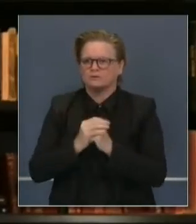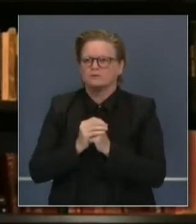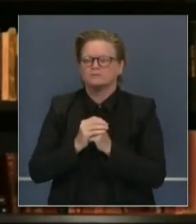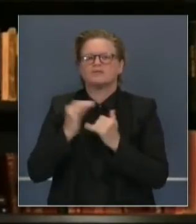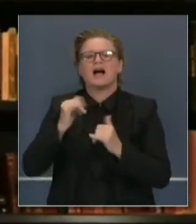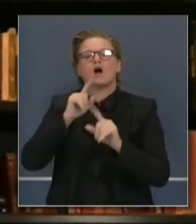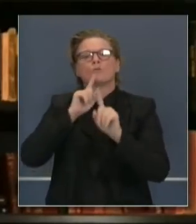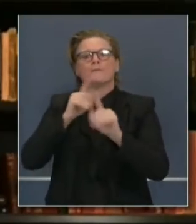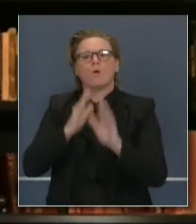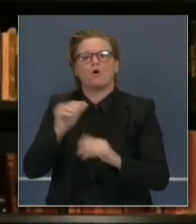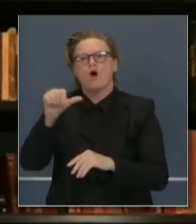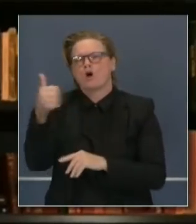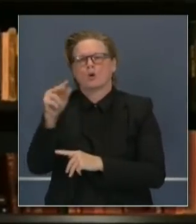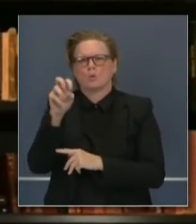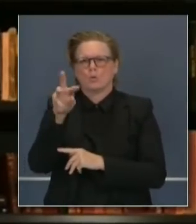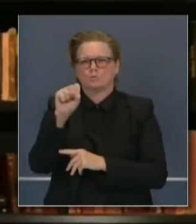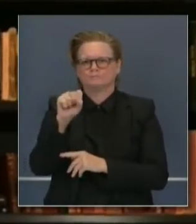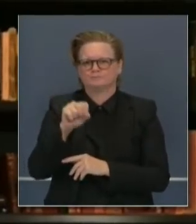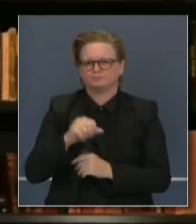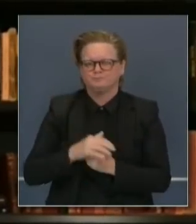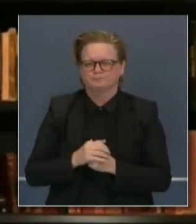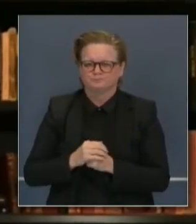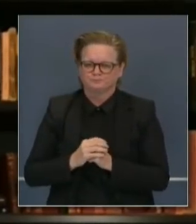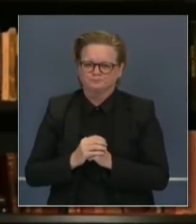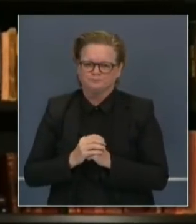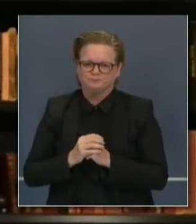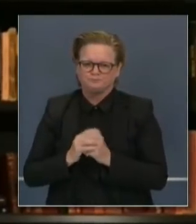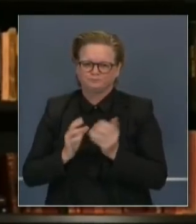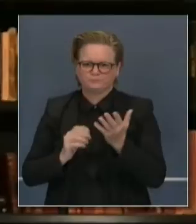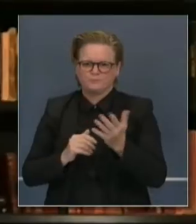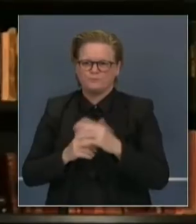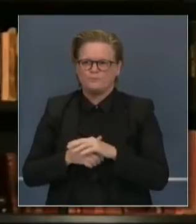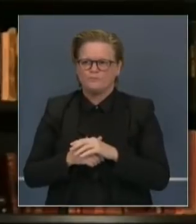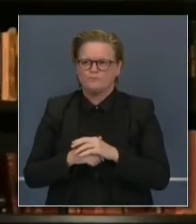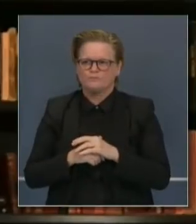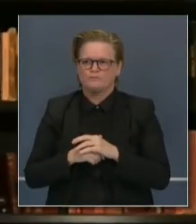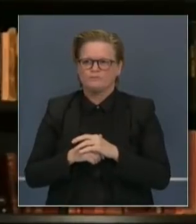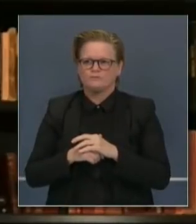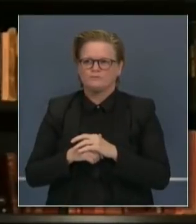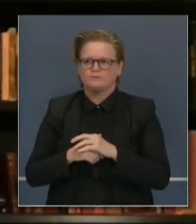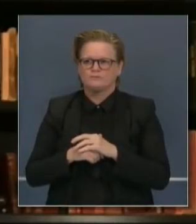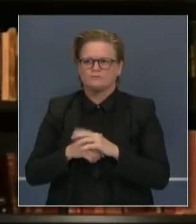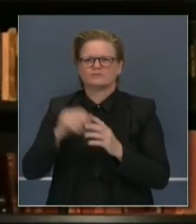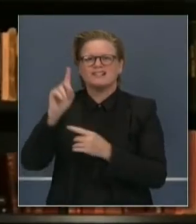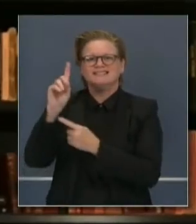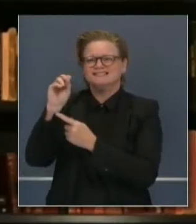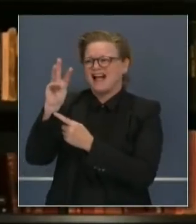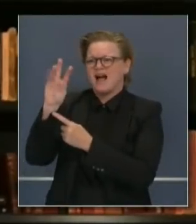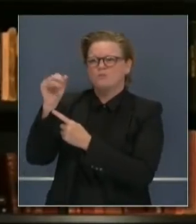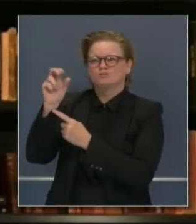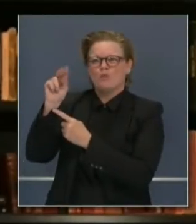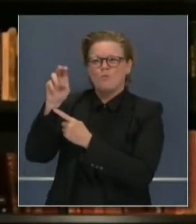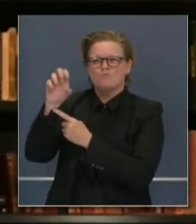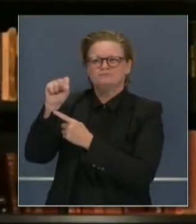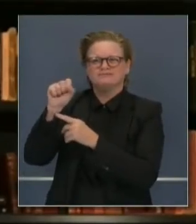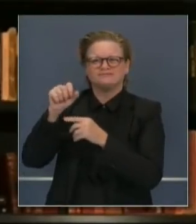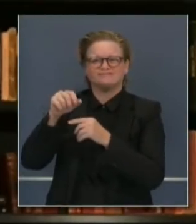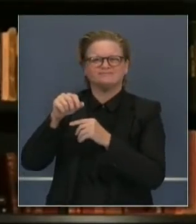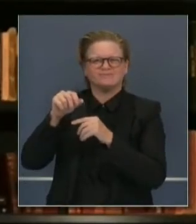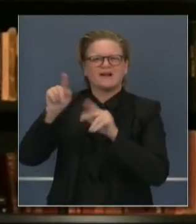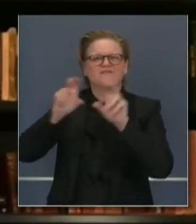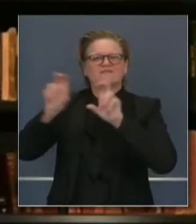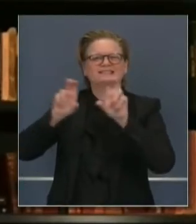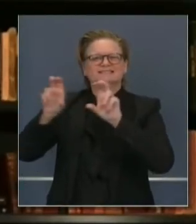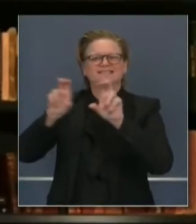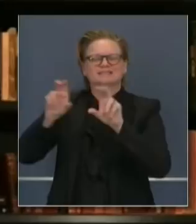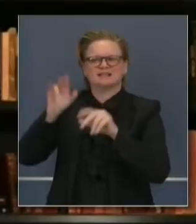Governor, I wanted to go back to vaccines for a moment. Dow Jones is reporting this morning that Pfizer is now warning that it may only be able to produce